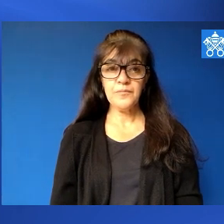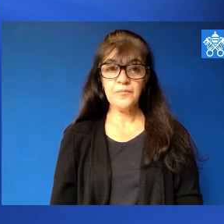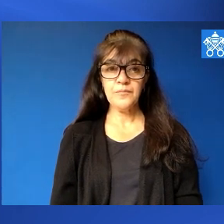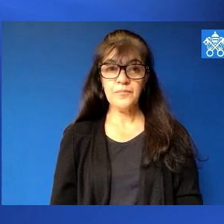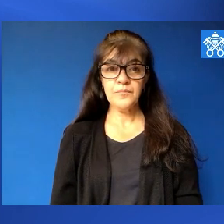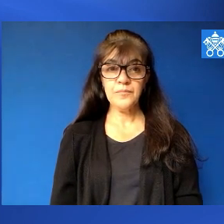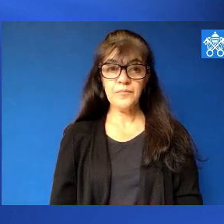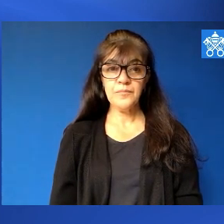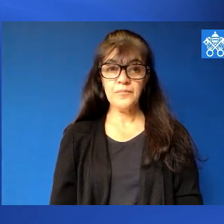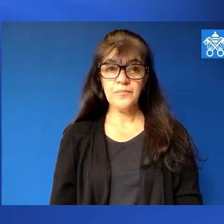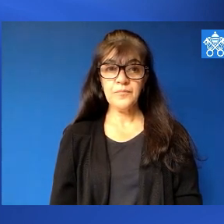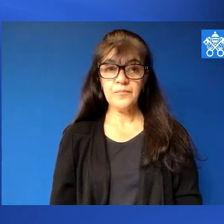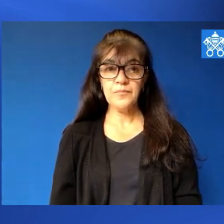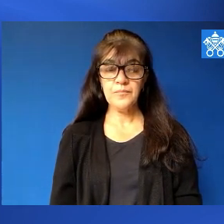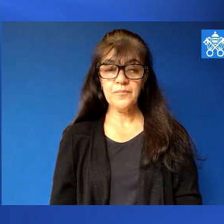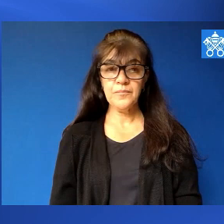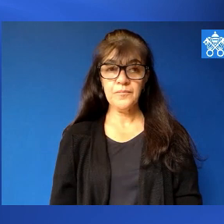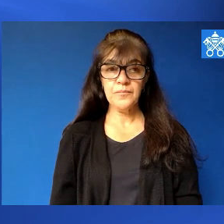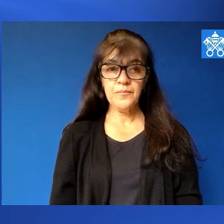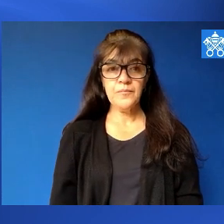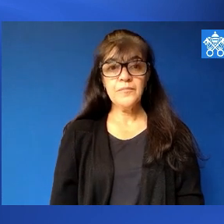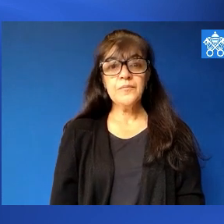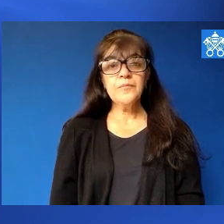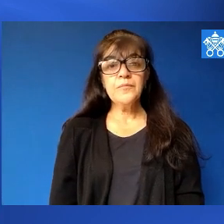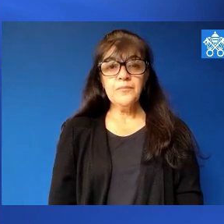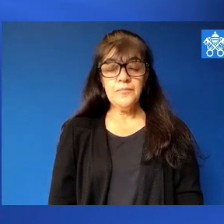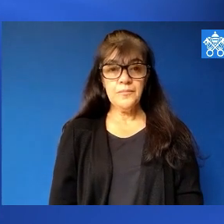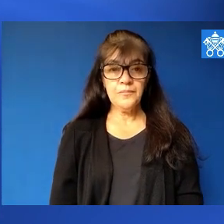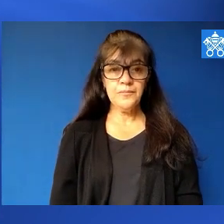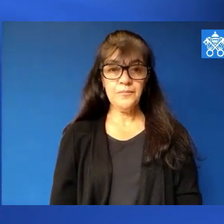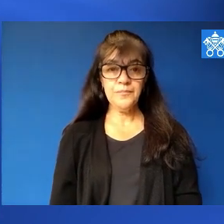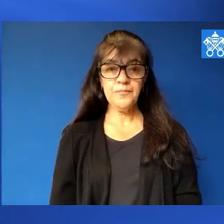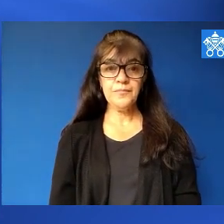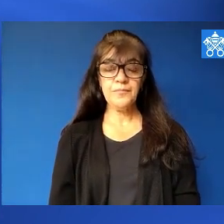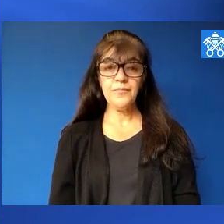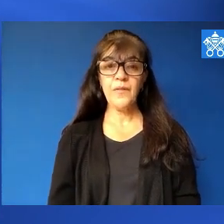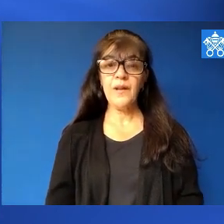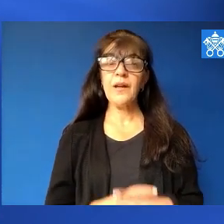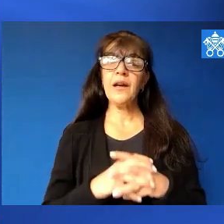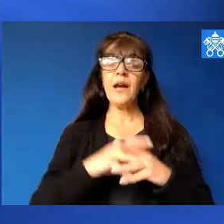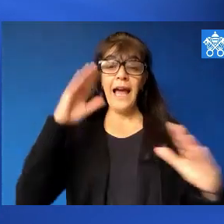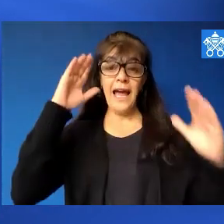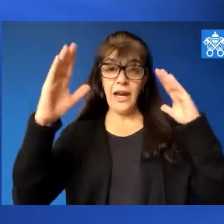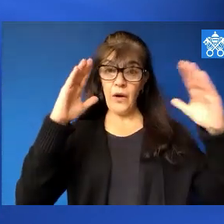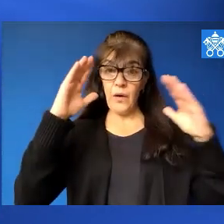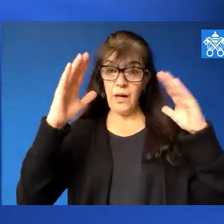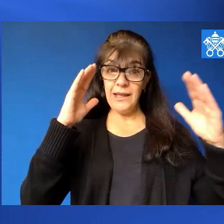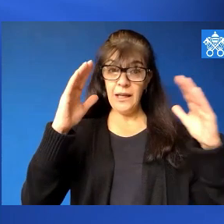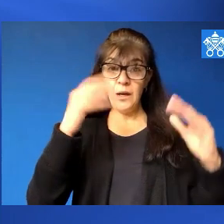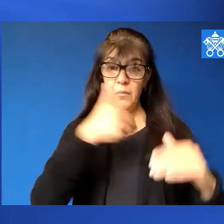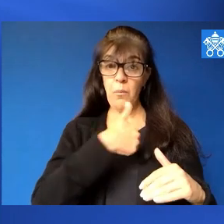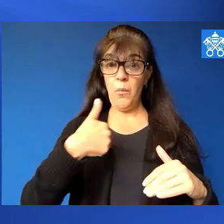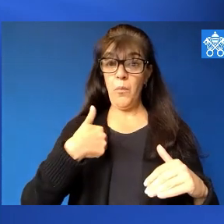soprattutto la questione della pace. Dio vi benedica. Pope Francis saying, I cordially